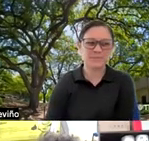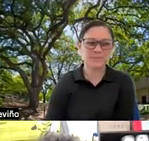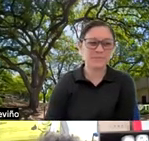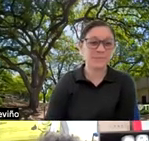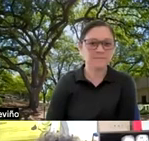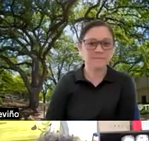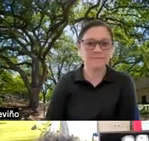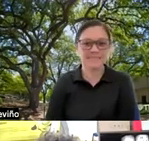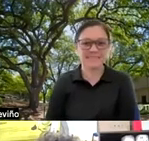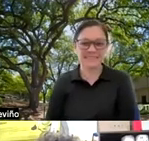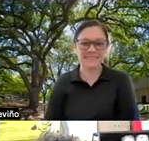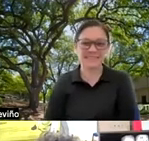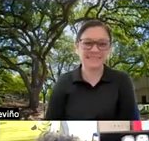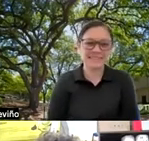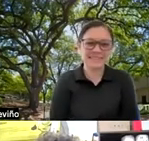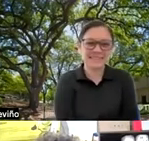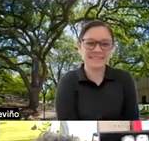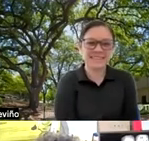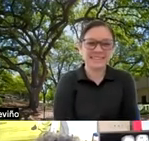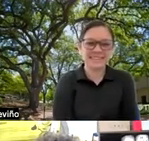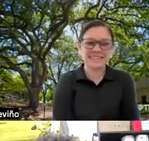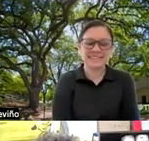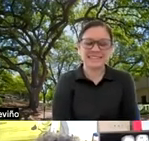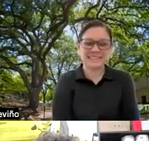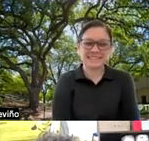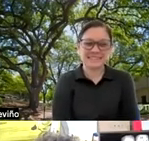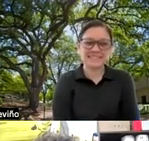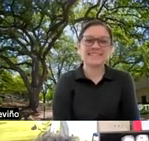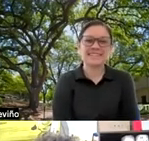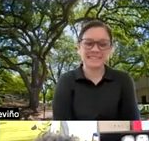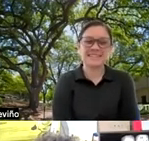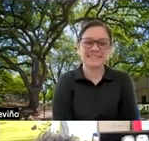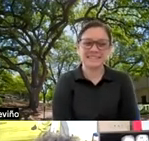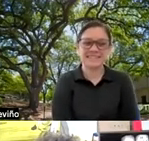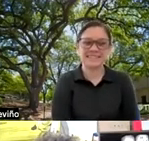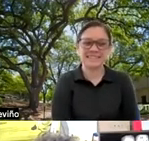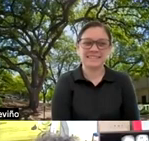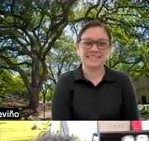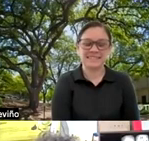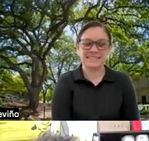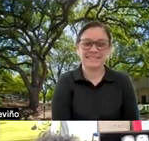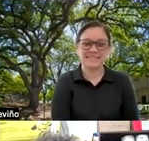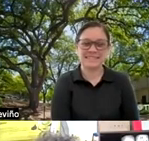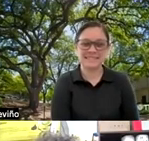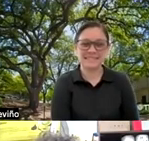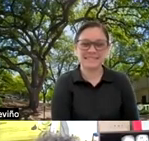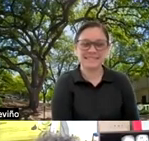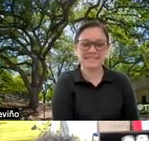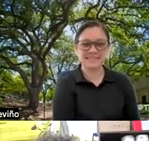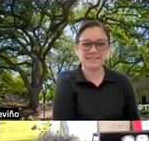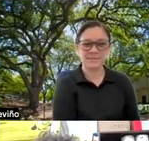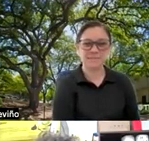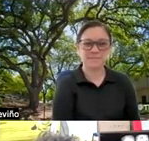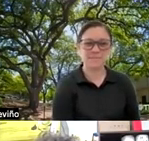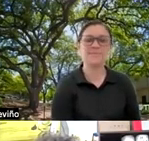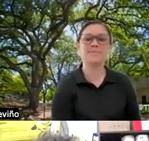Alfirma Giles, Texas Head Start State Collaboration Office. I represent Head Start and Early Head Start. My first job was really with a